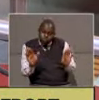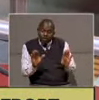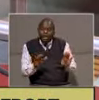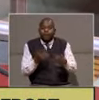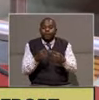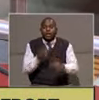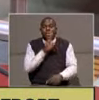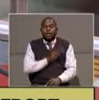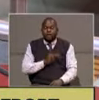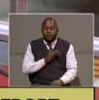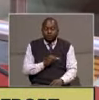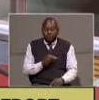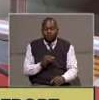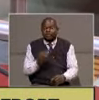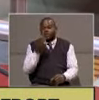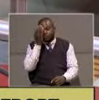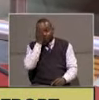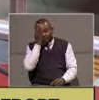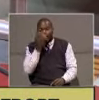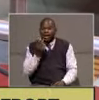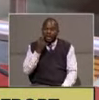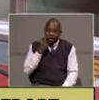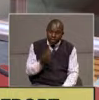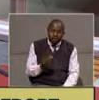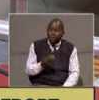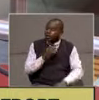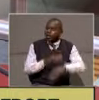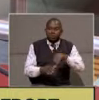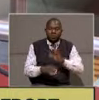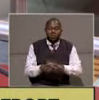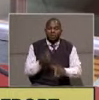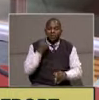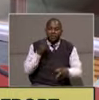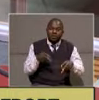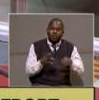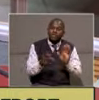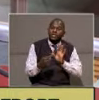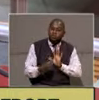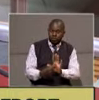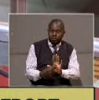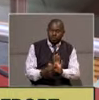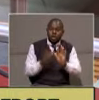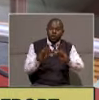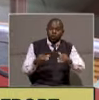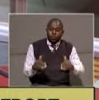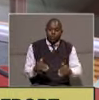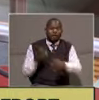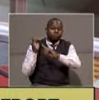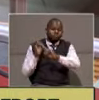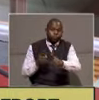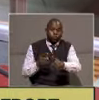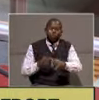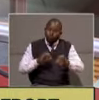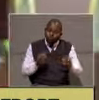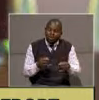motion of General Tumwine, which I saw, did not in any way indicate whether an assault or an attempt